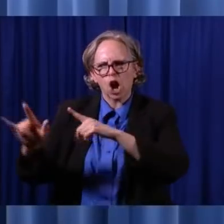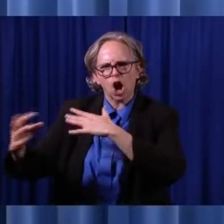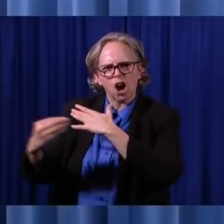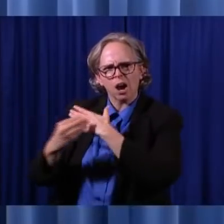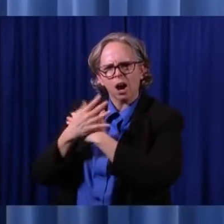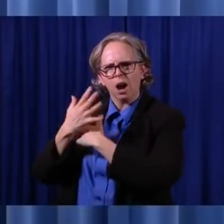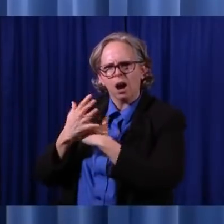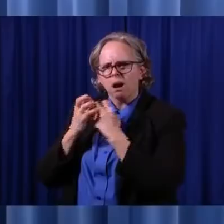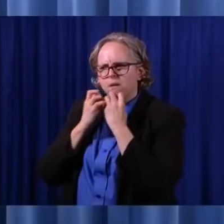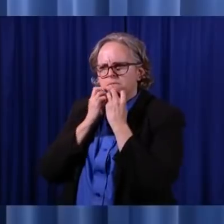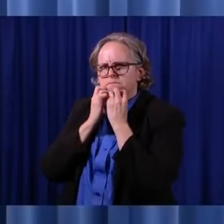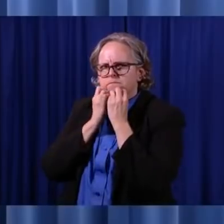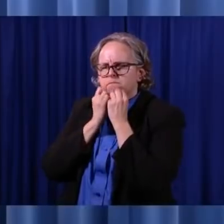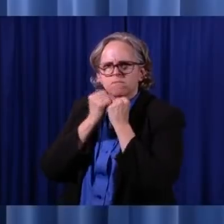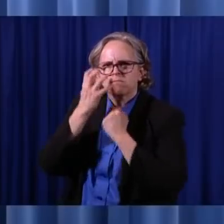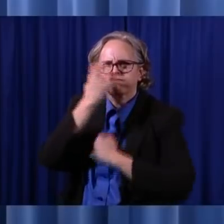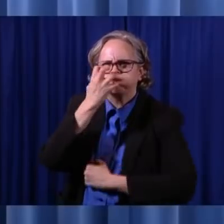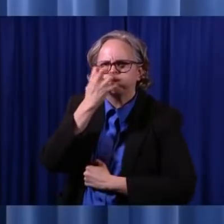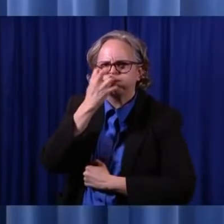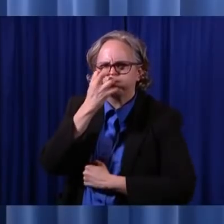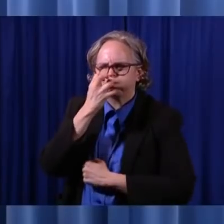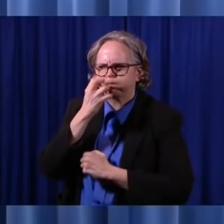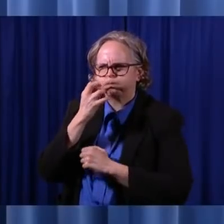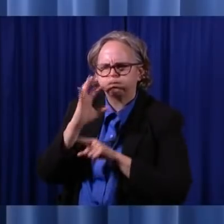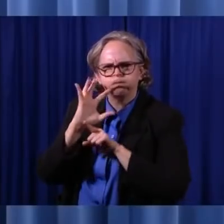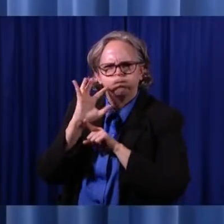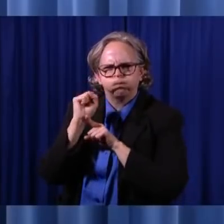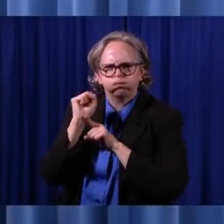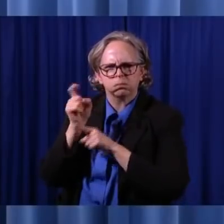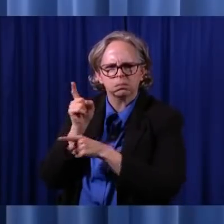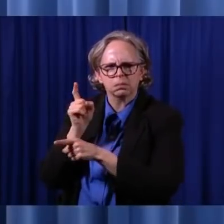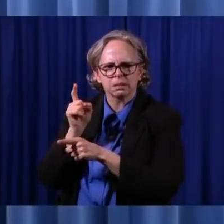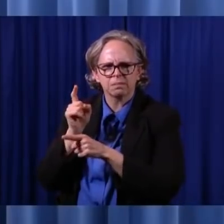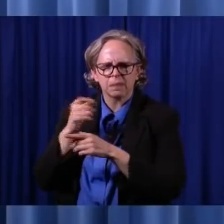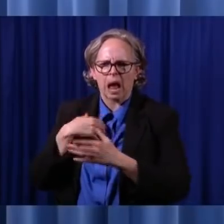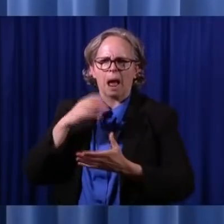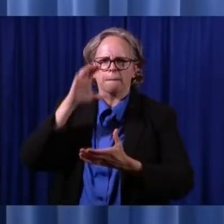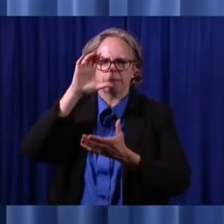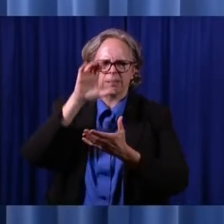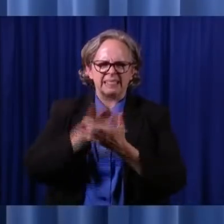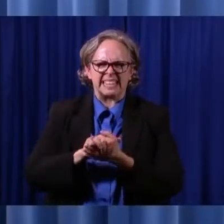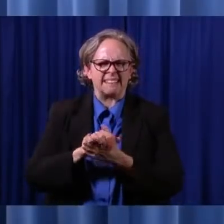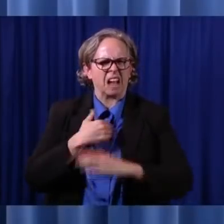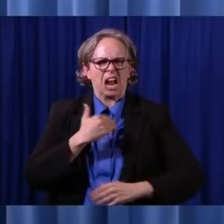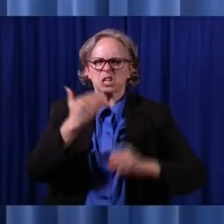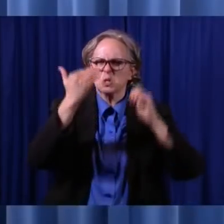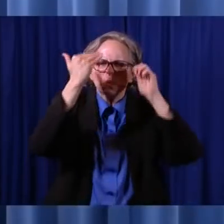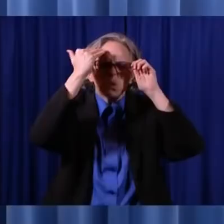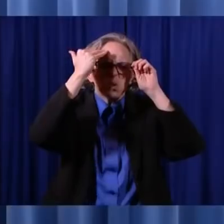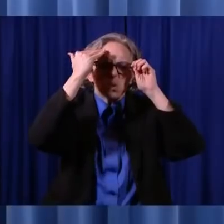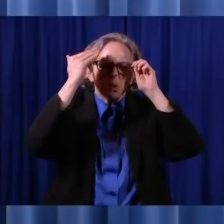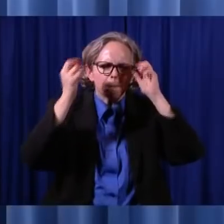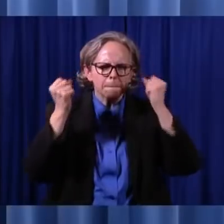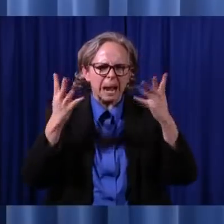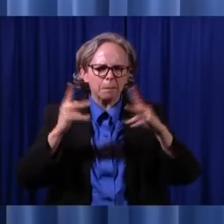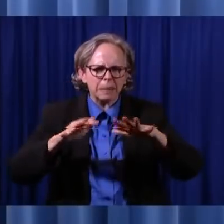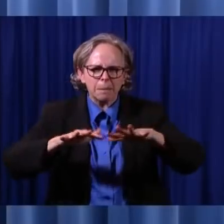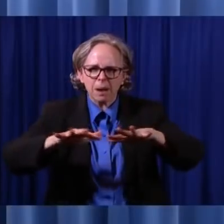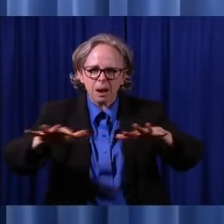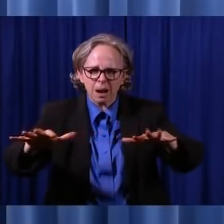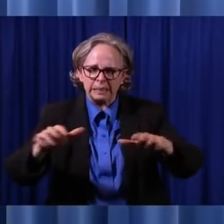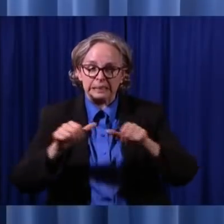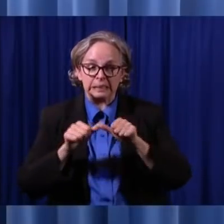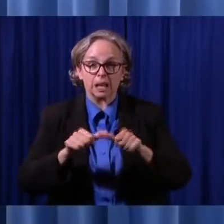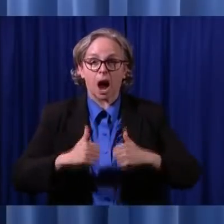And I will always believe and know that many, many lives have been saved because of the advice that